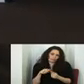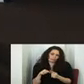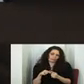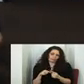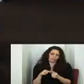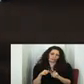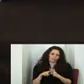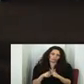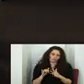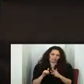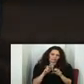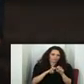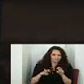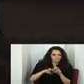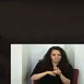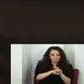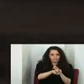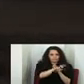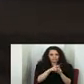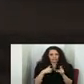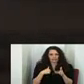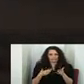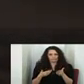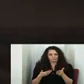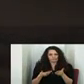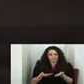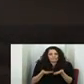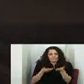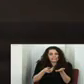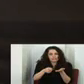Lenten journey, I'm going to invite you to give up control.